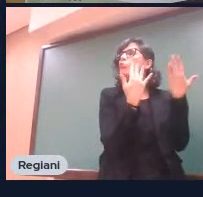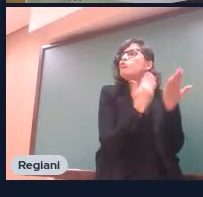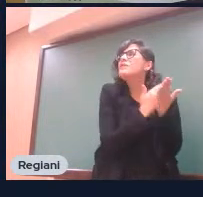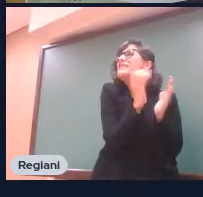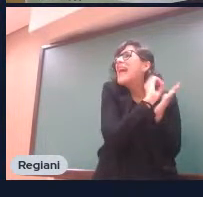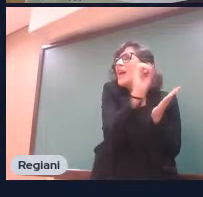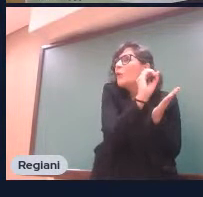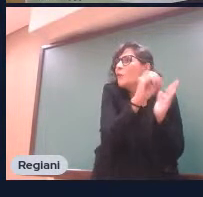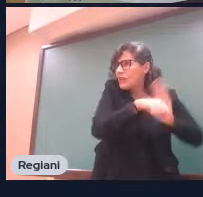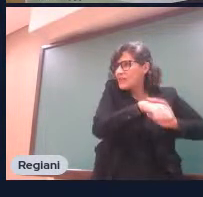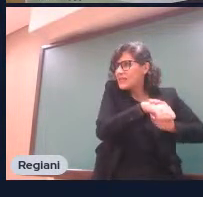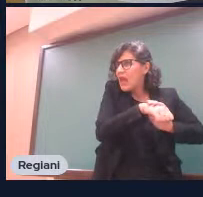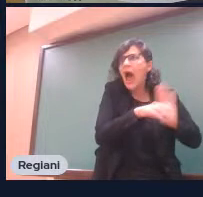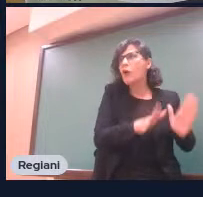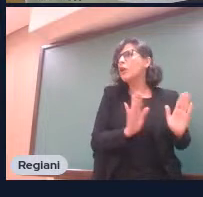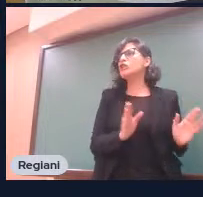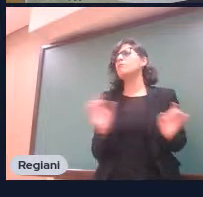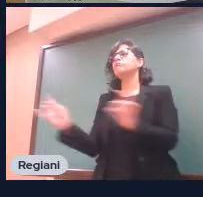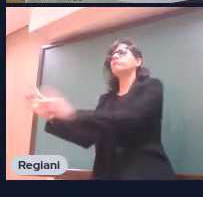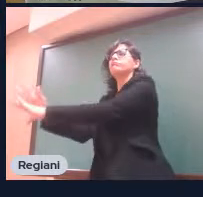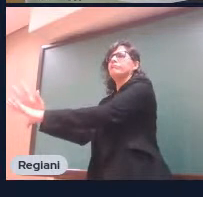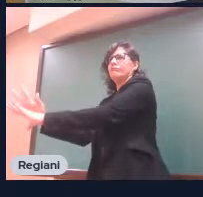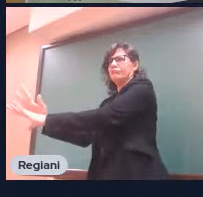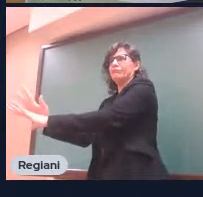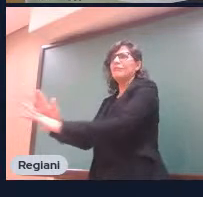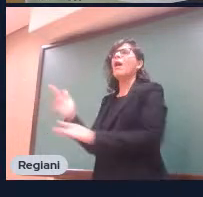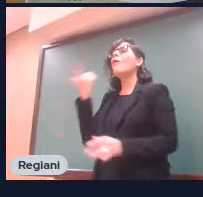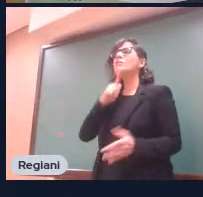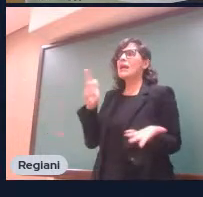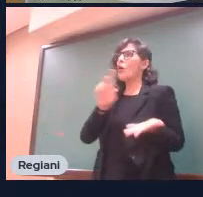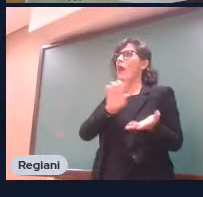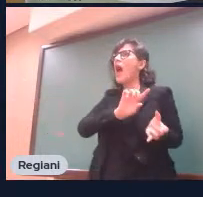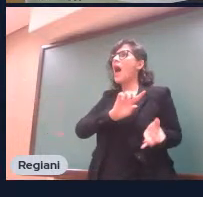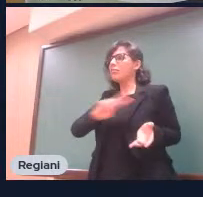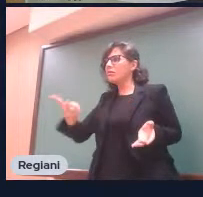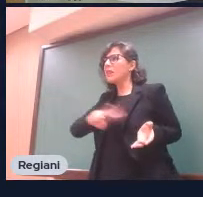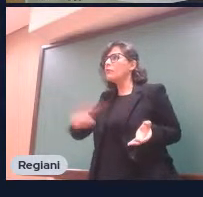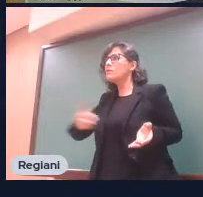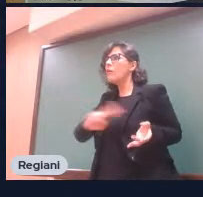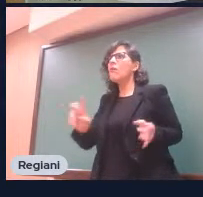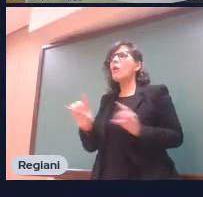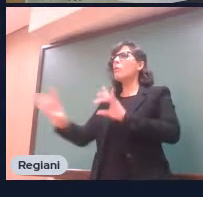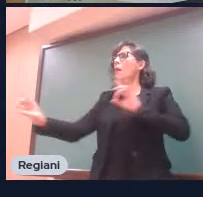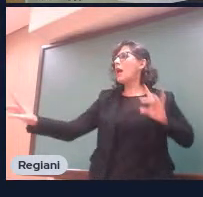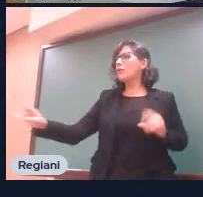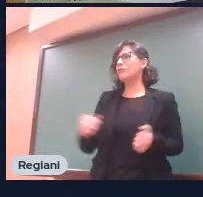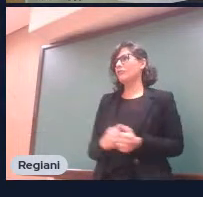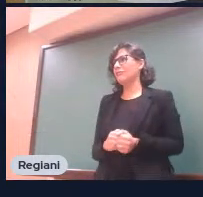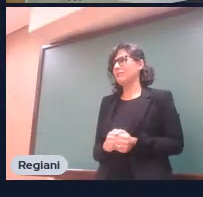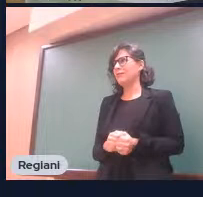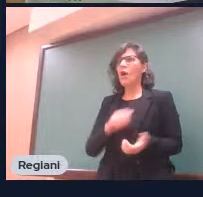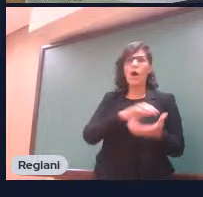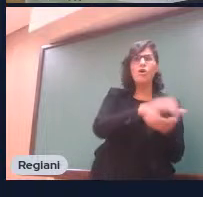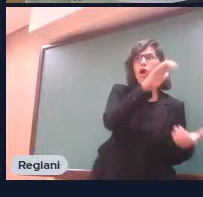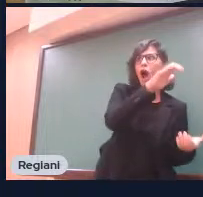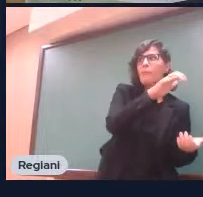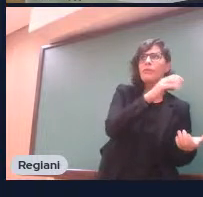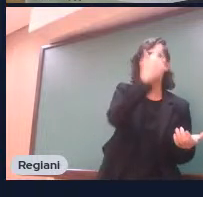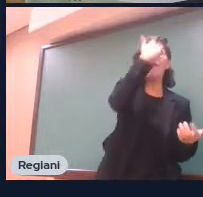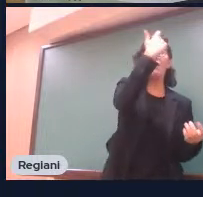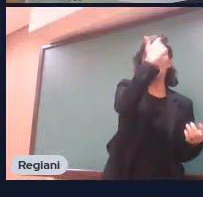corpus to automatic defining and translation. From invented examples to corpus examples.